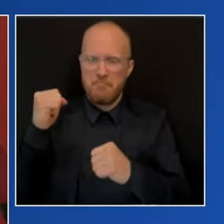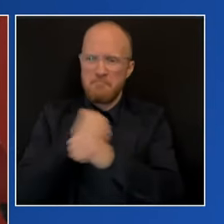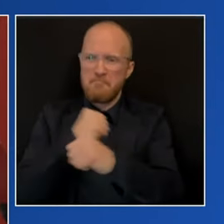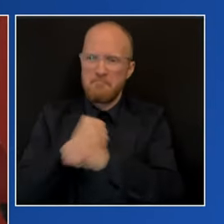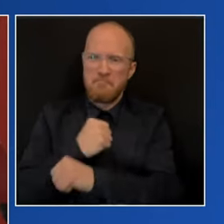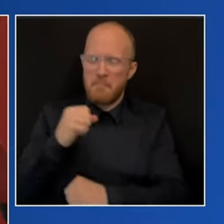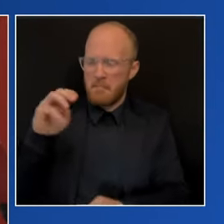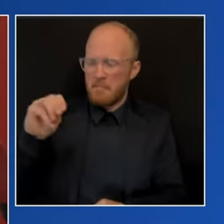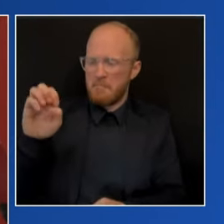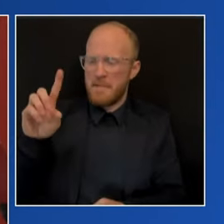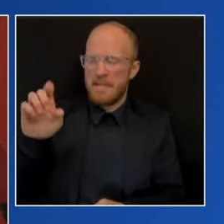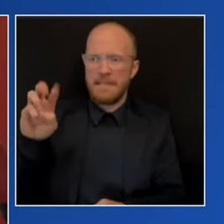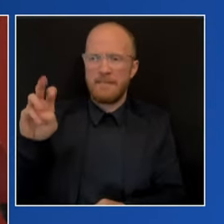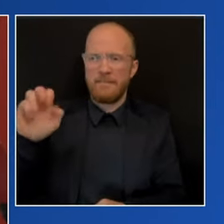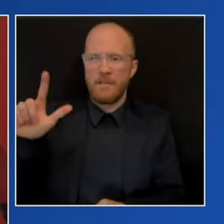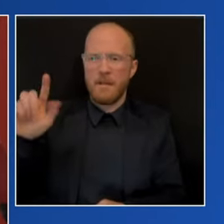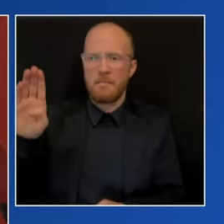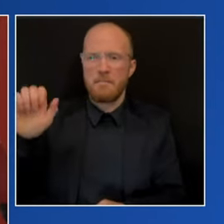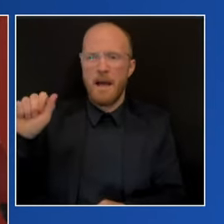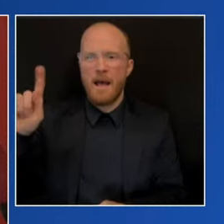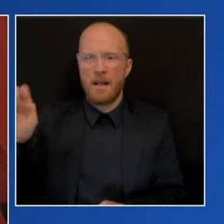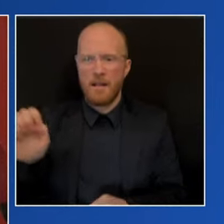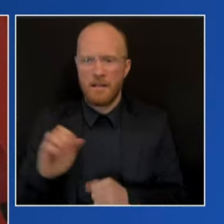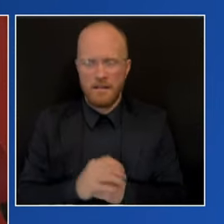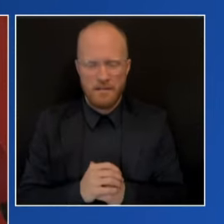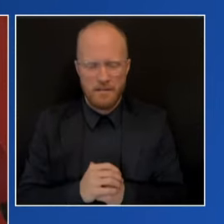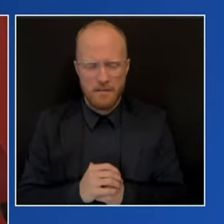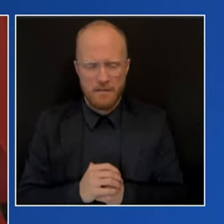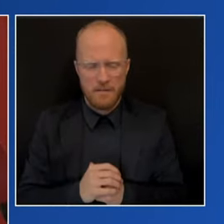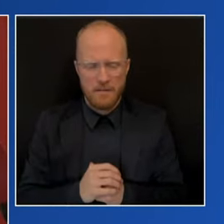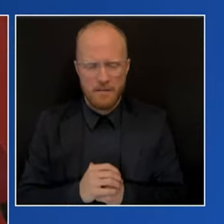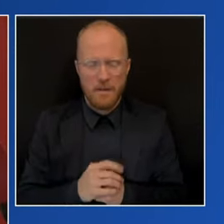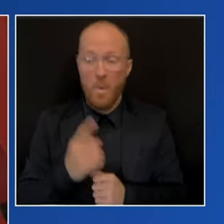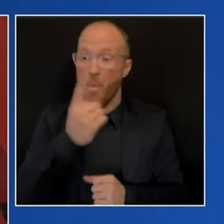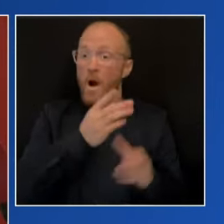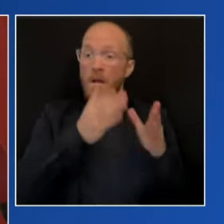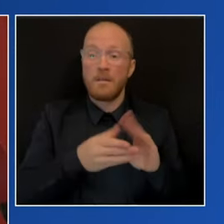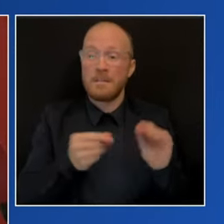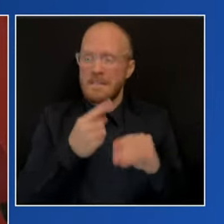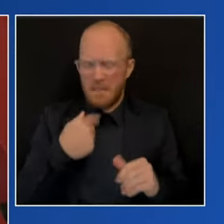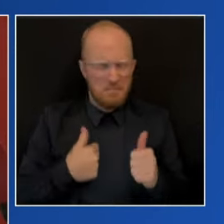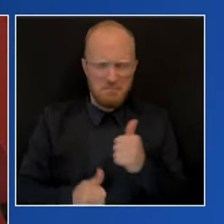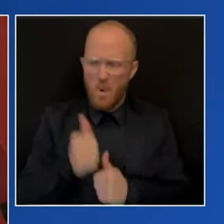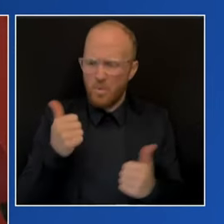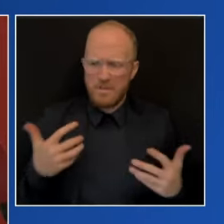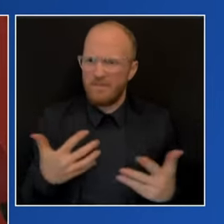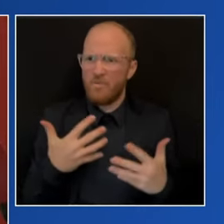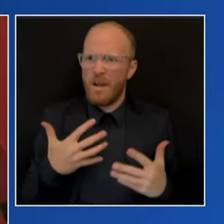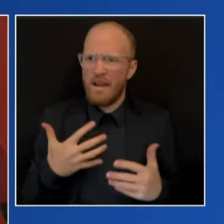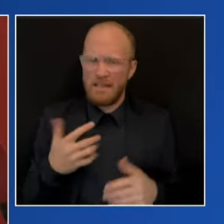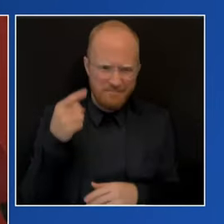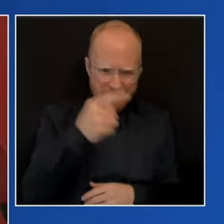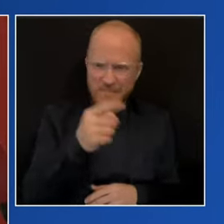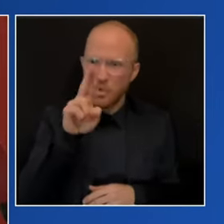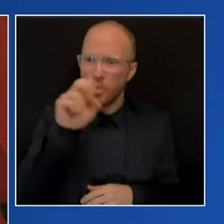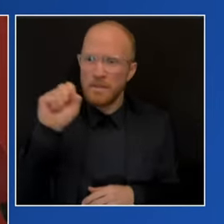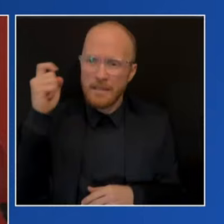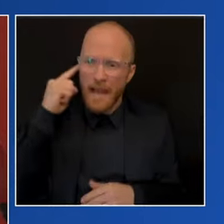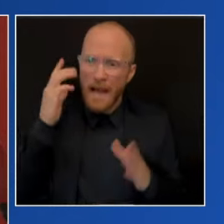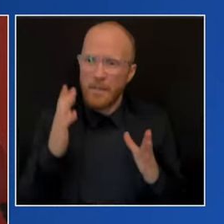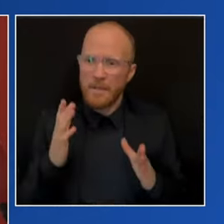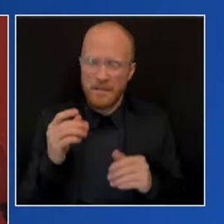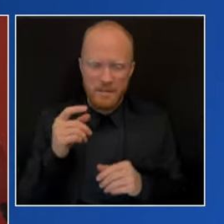names. He said he was more afraid in the Capitol of the United States of America, in the